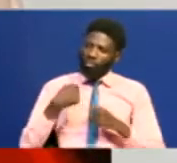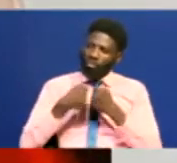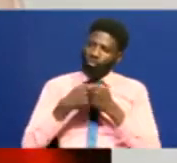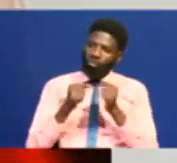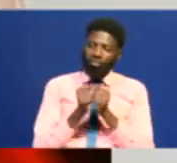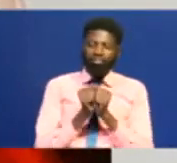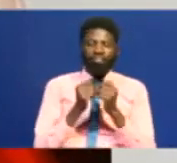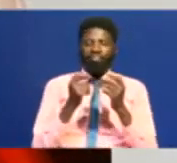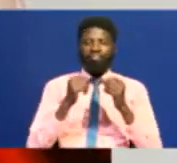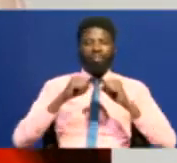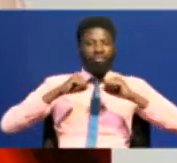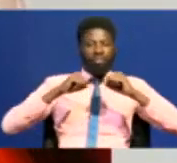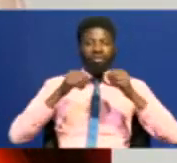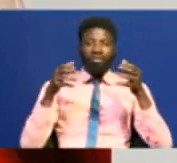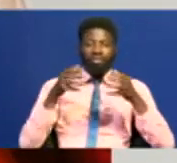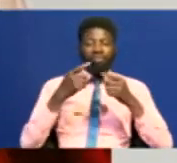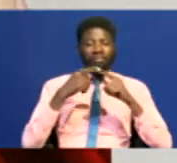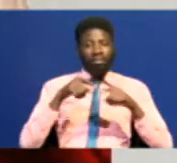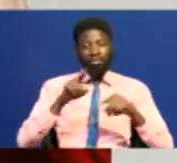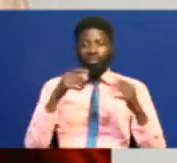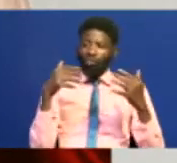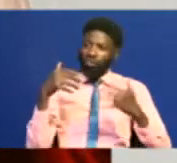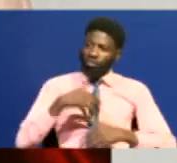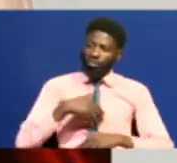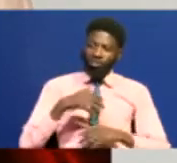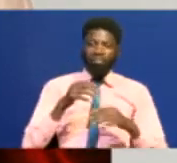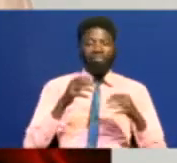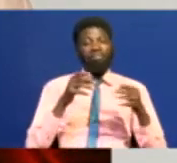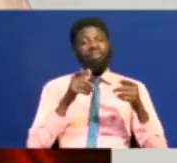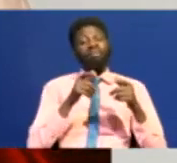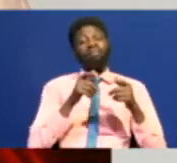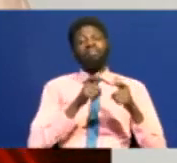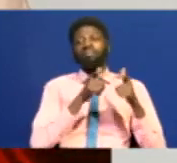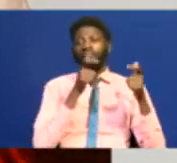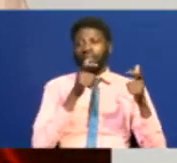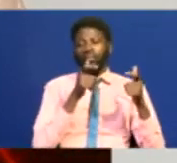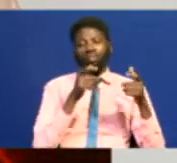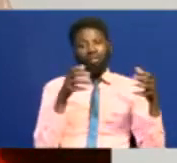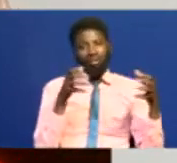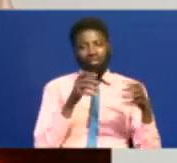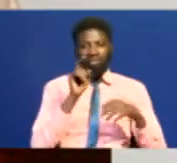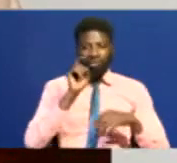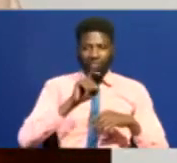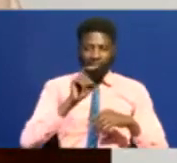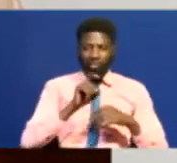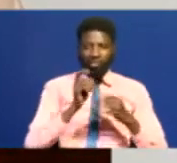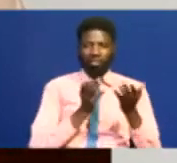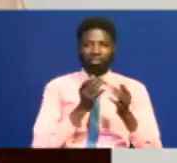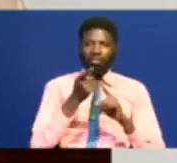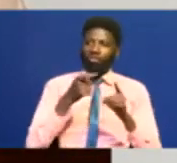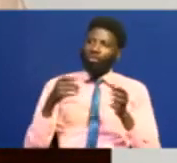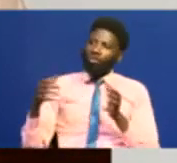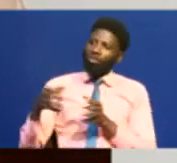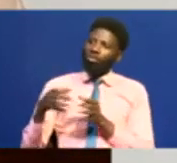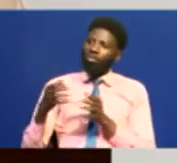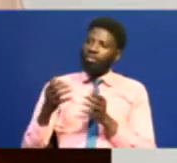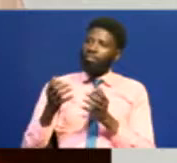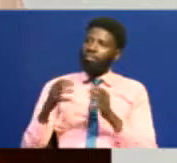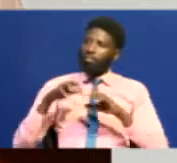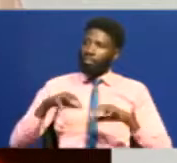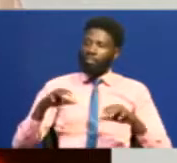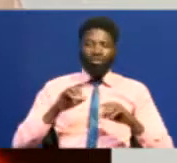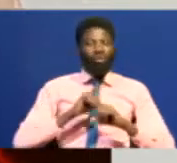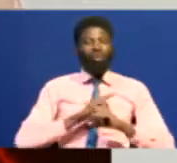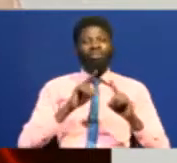what I would say is that you'll be surprised that actually big companies need services from, even the small players in the market. Okay. So it's not about how,